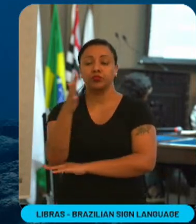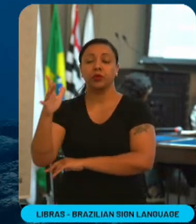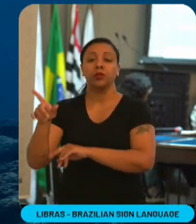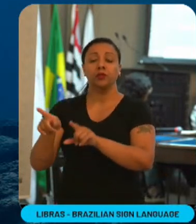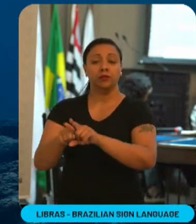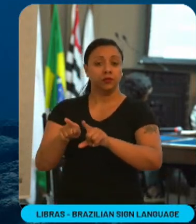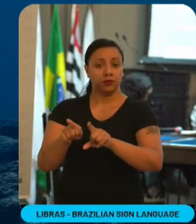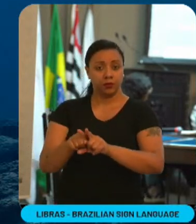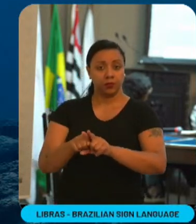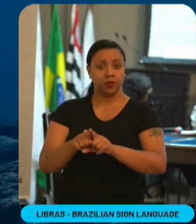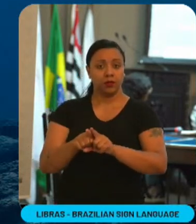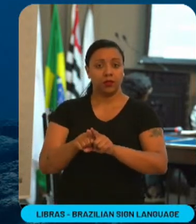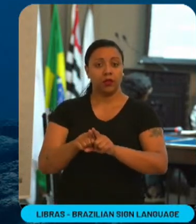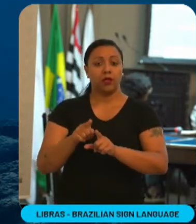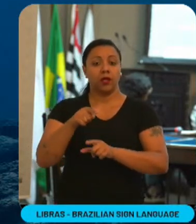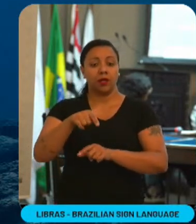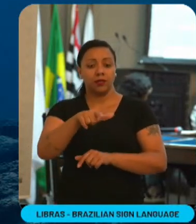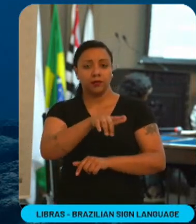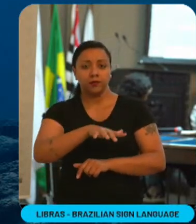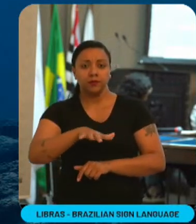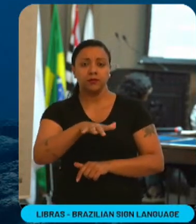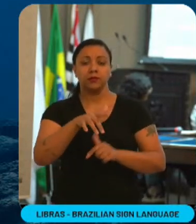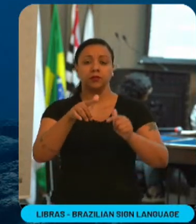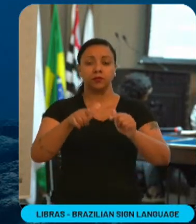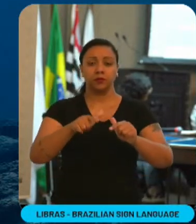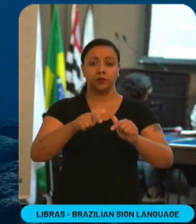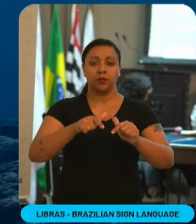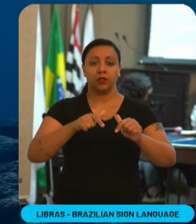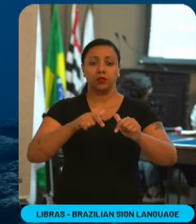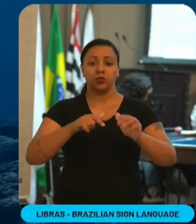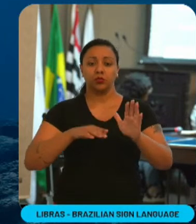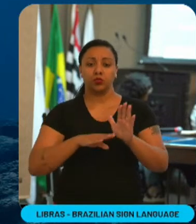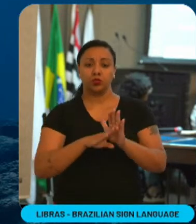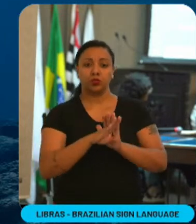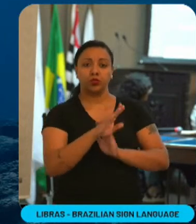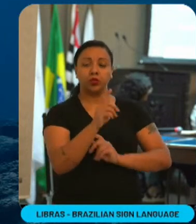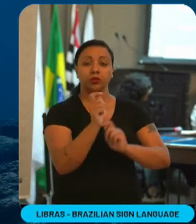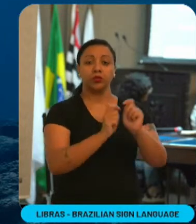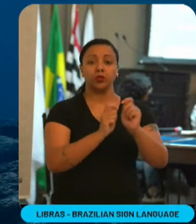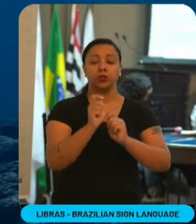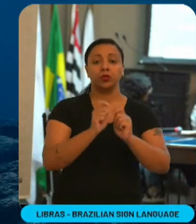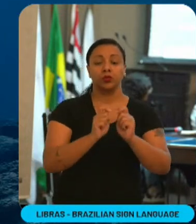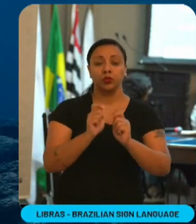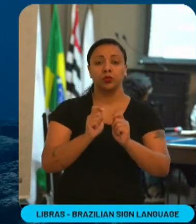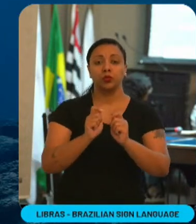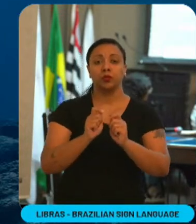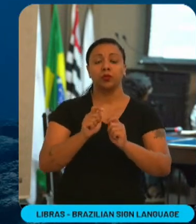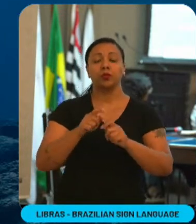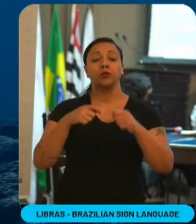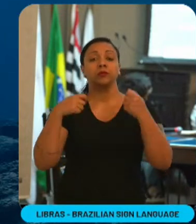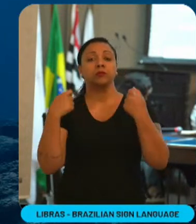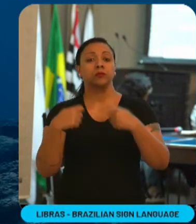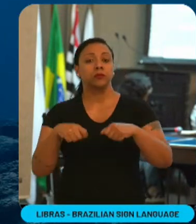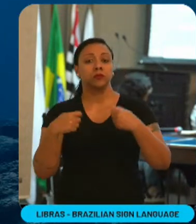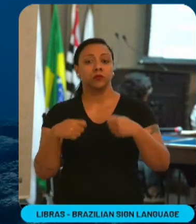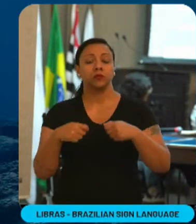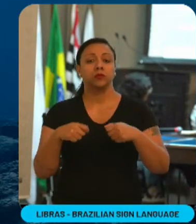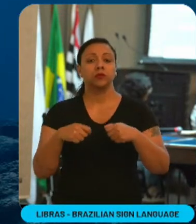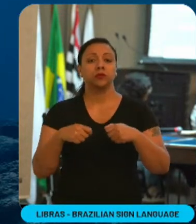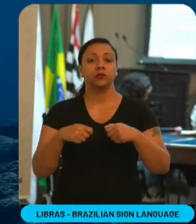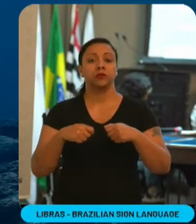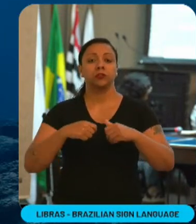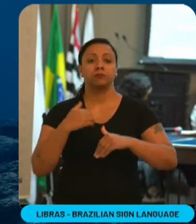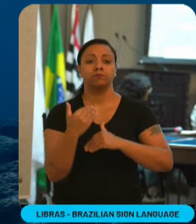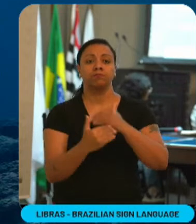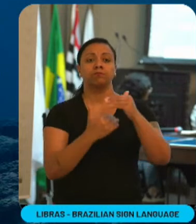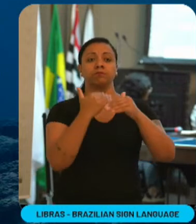or the Atlantic Rainforest mapping plan, this economic growth, this need